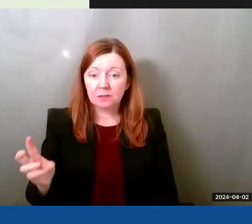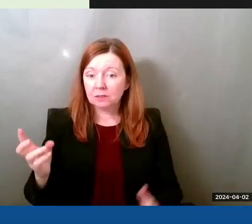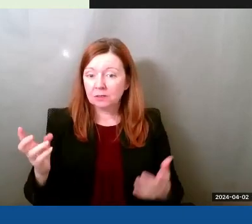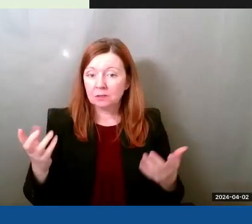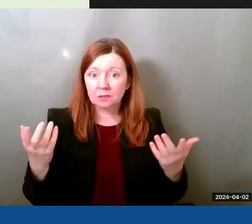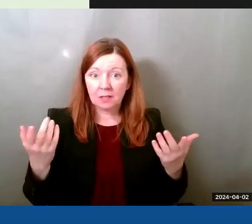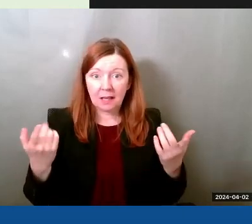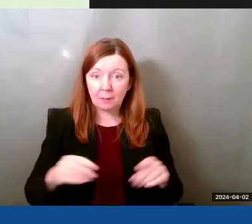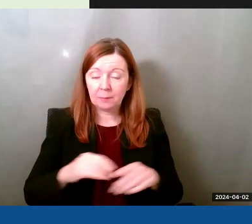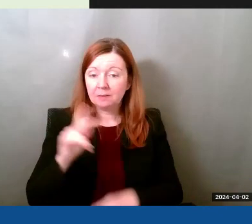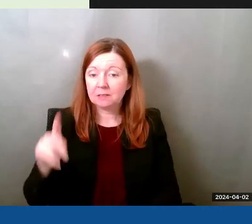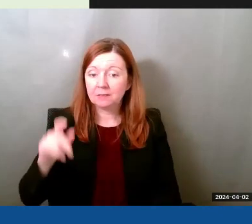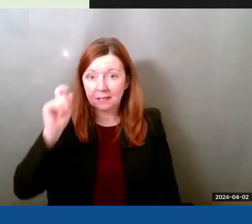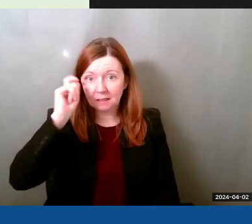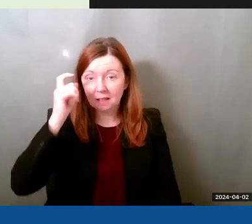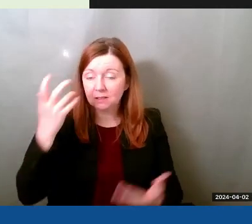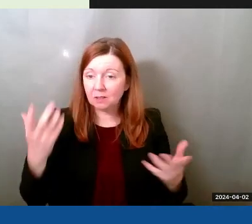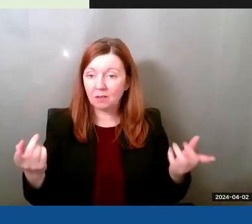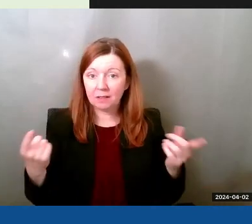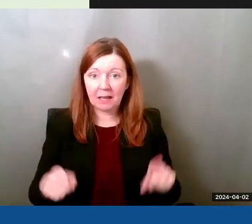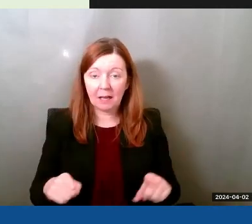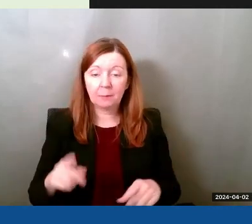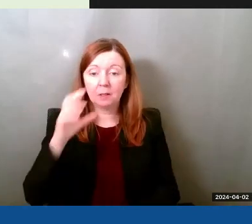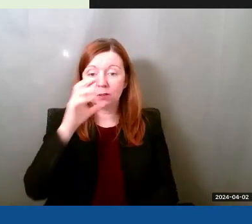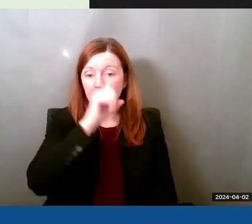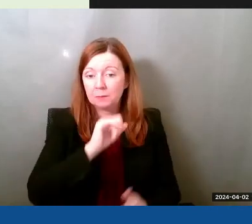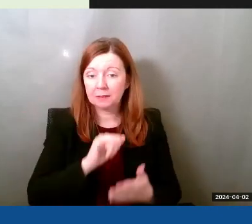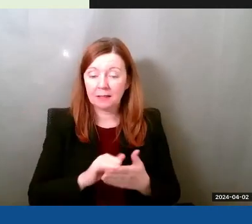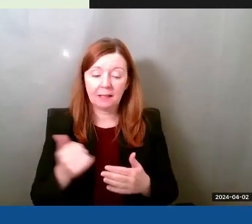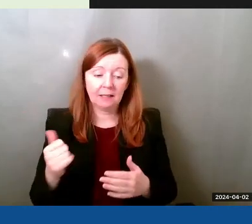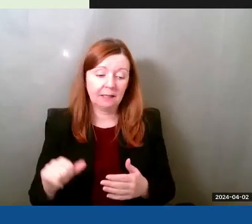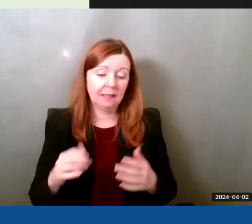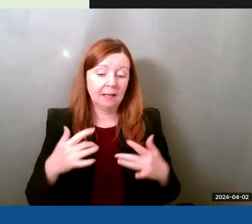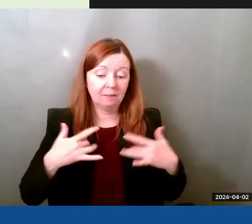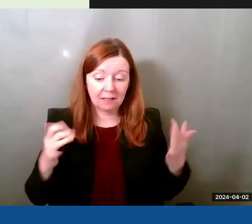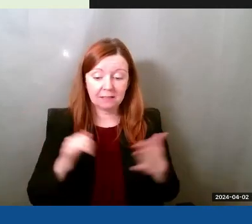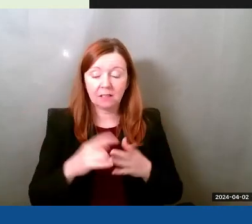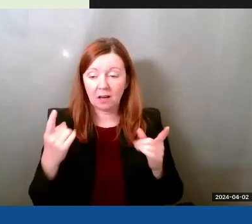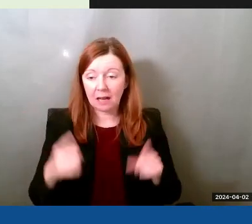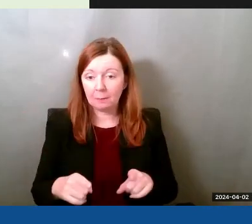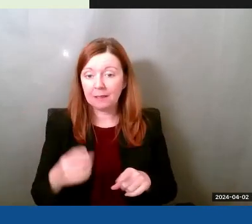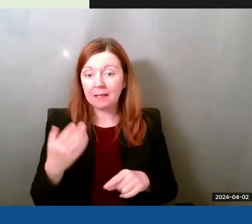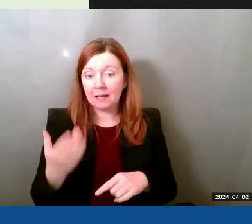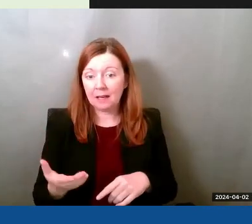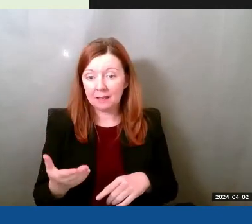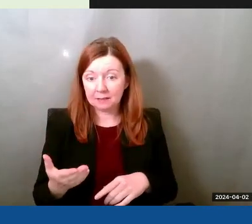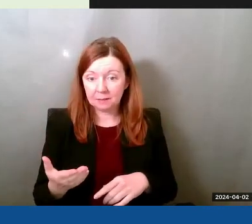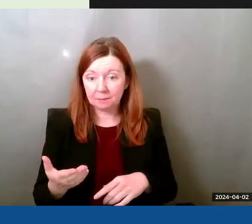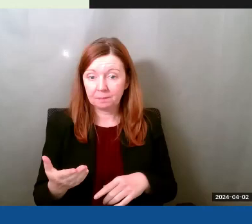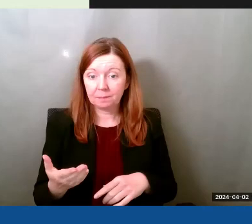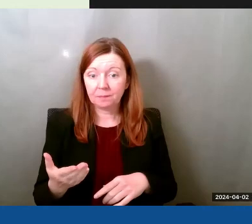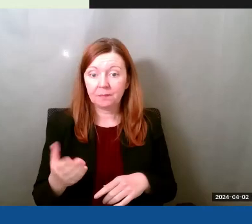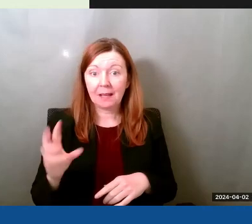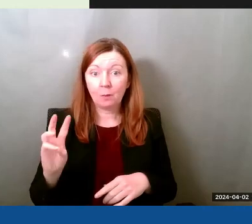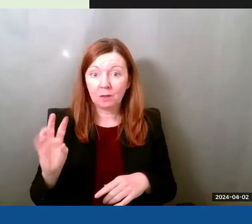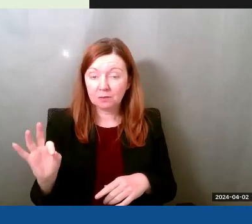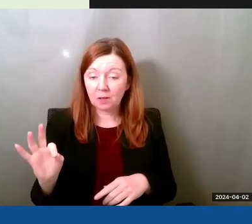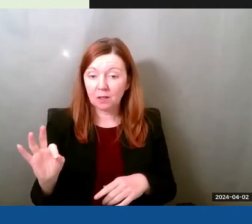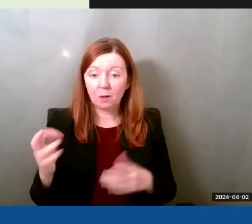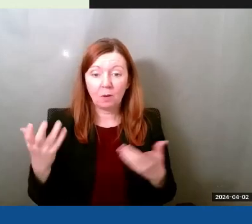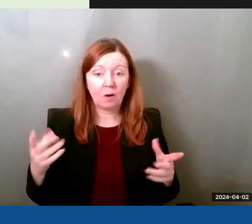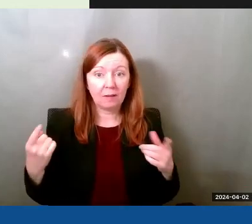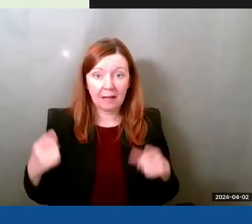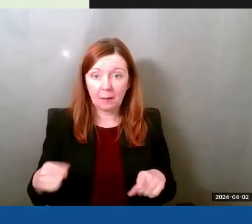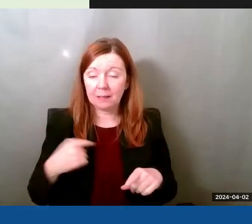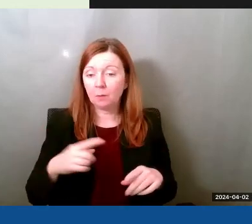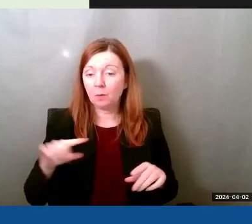Philadelphia, acknowledging those already happened, assuming that any events that are happening at Wells Fargo Center, that those are already happening.